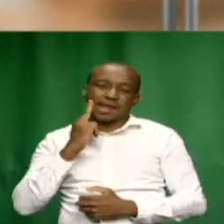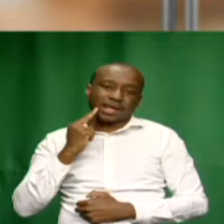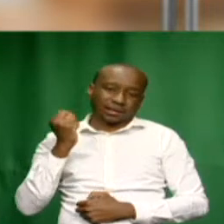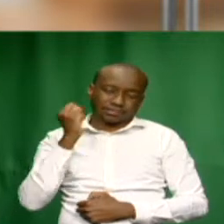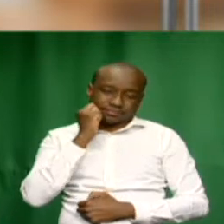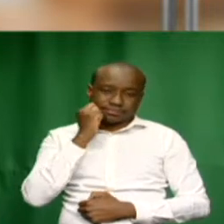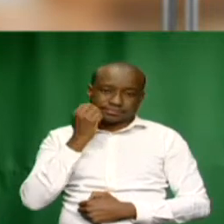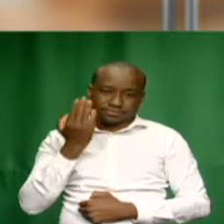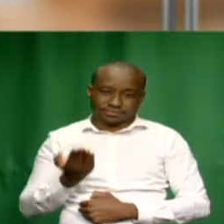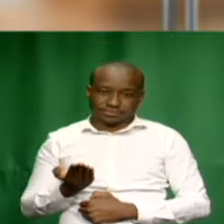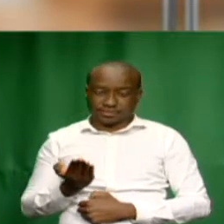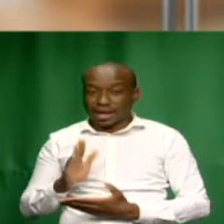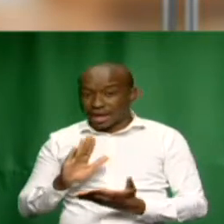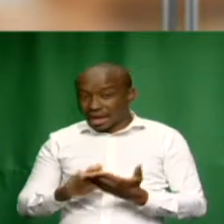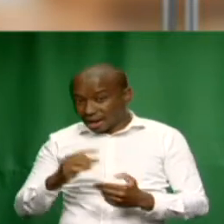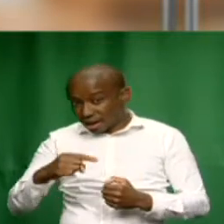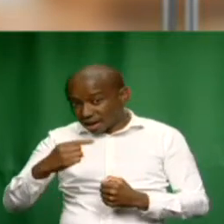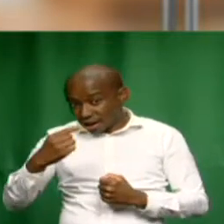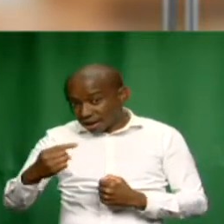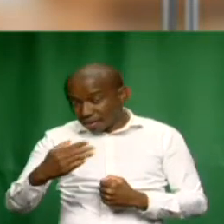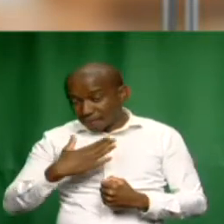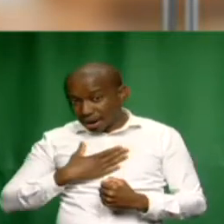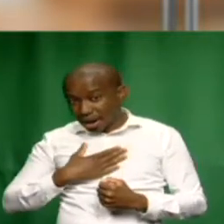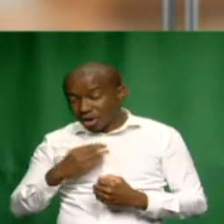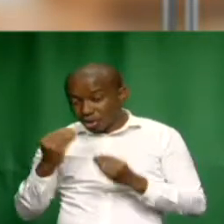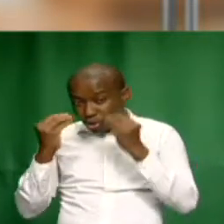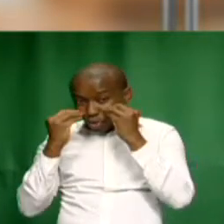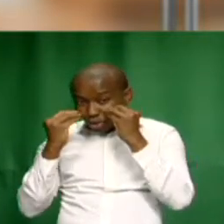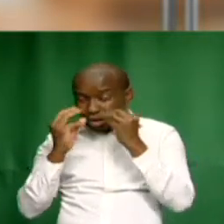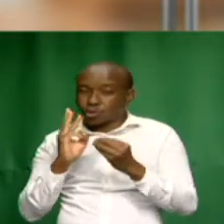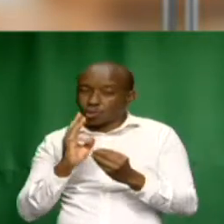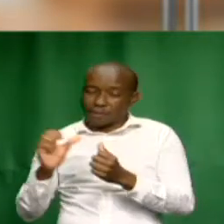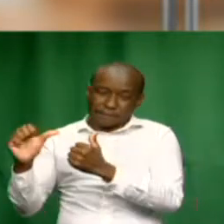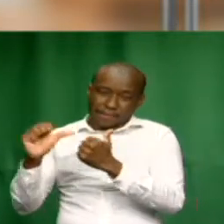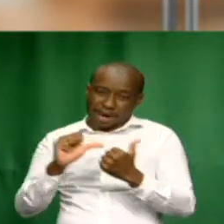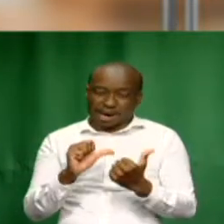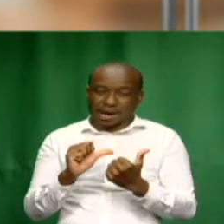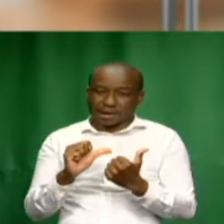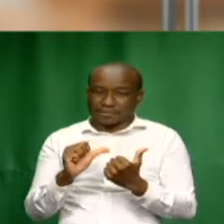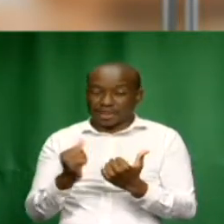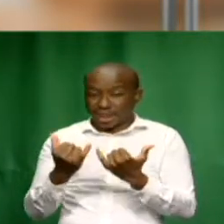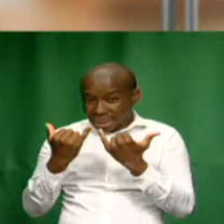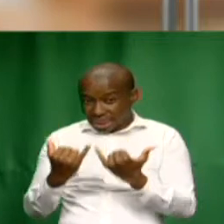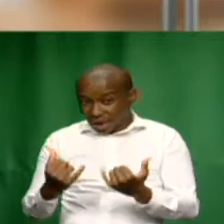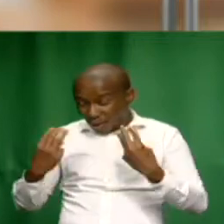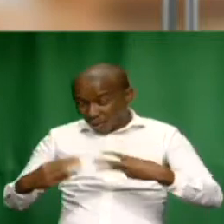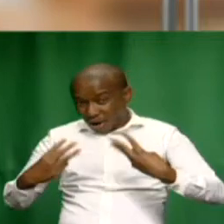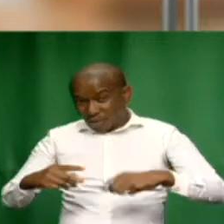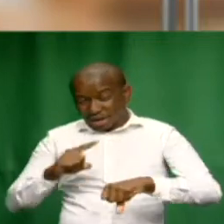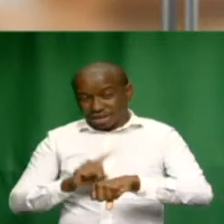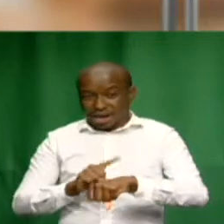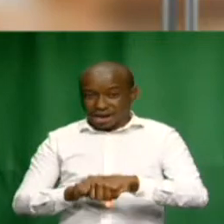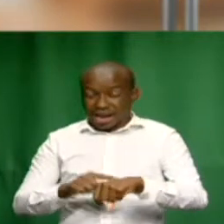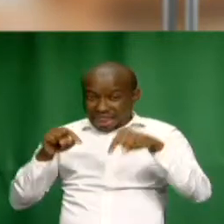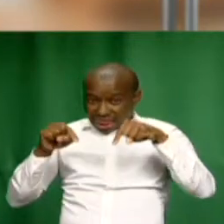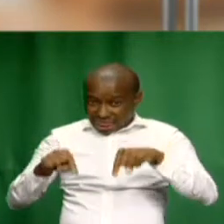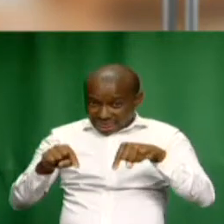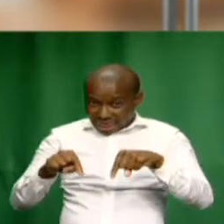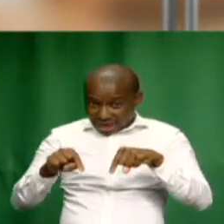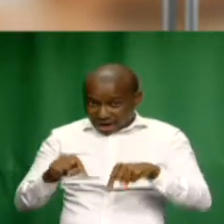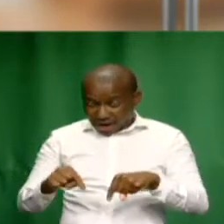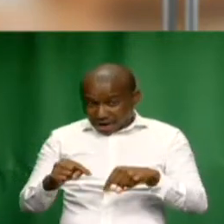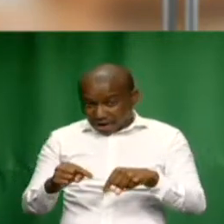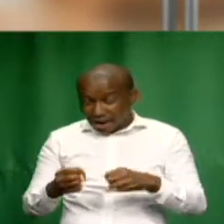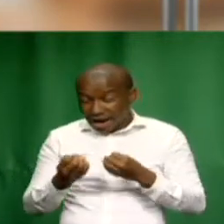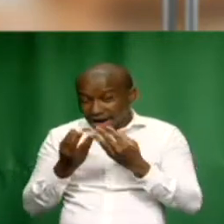Tobile Fagute, and later on, my colleague, Nogwazi Dlamini. Well, let me not waste time. Today, I will be giving